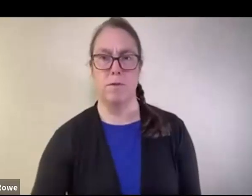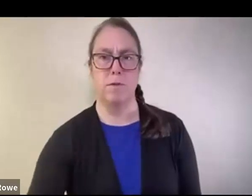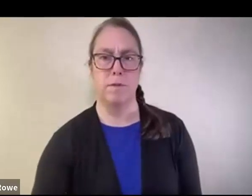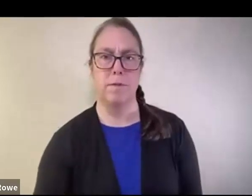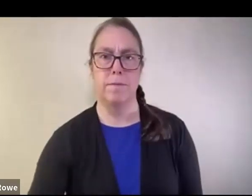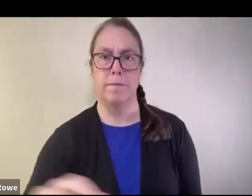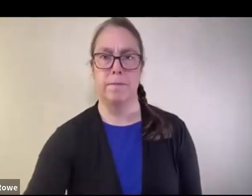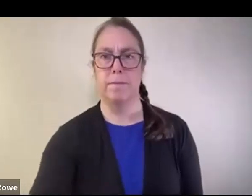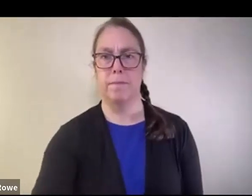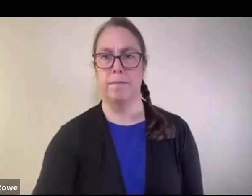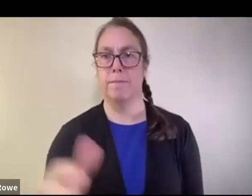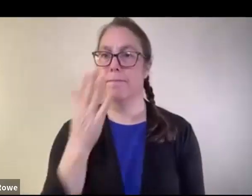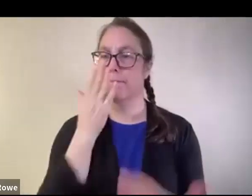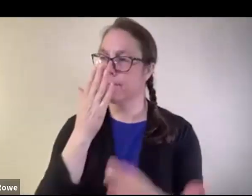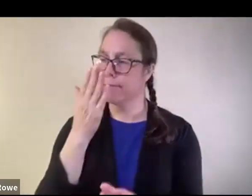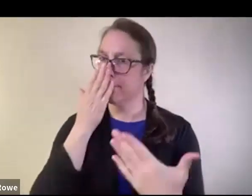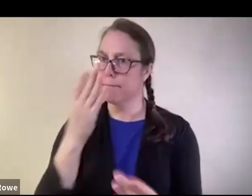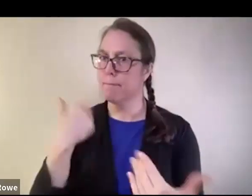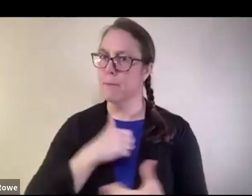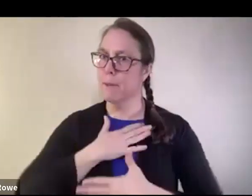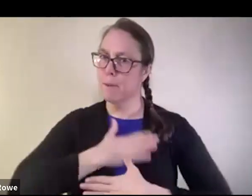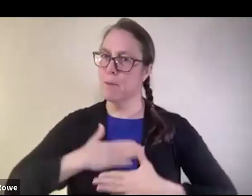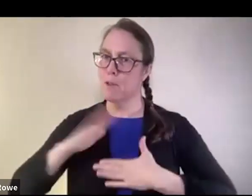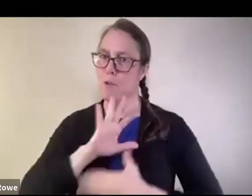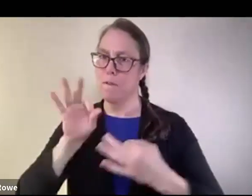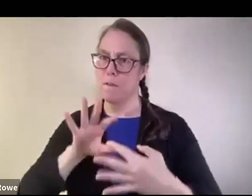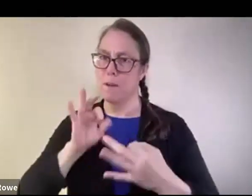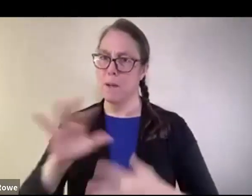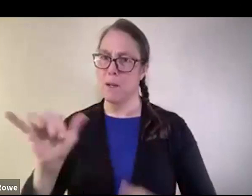Thank you. We appreciate your feedback as well.